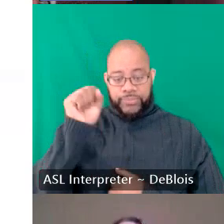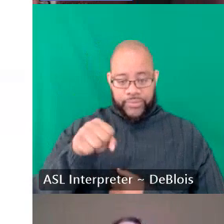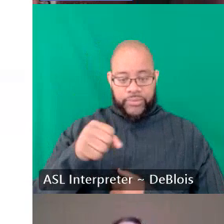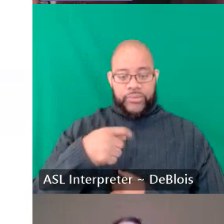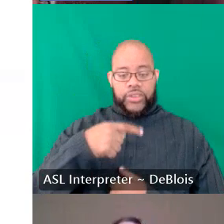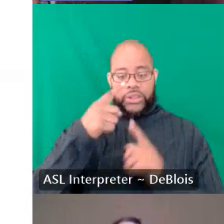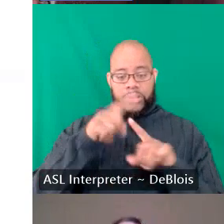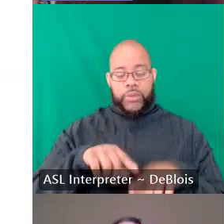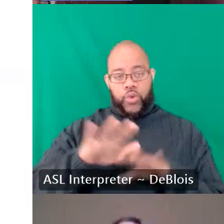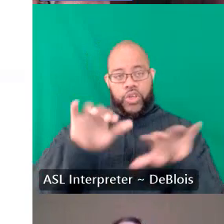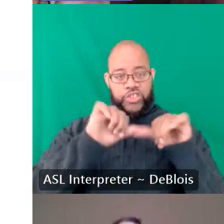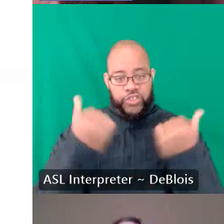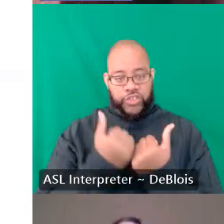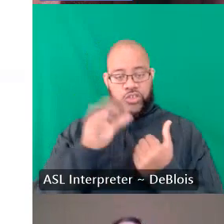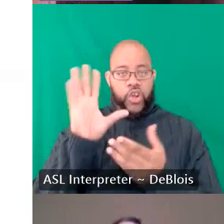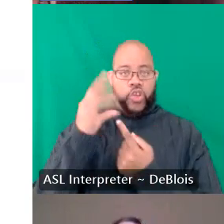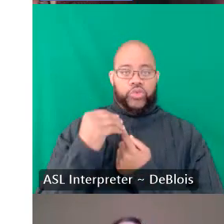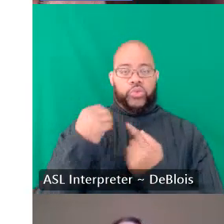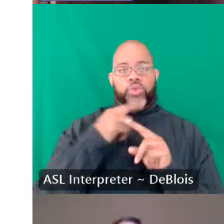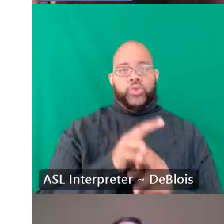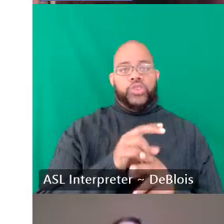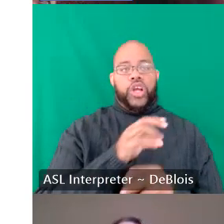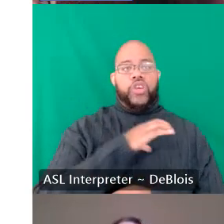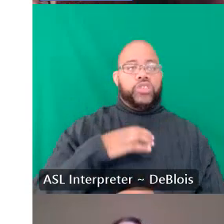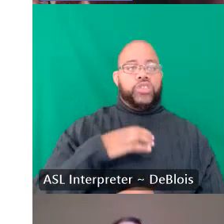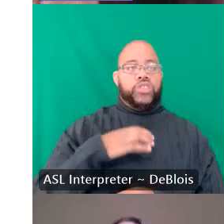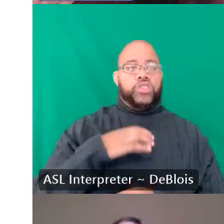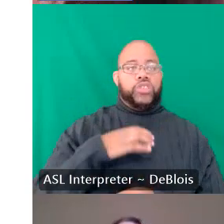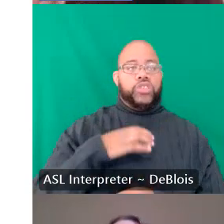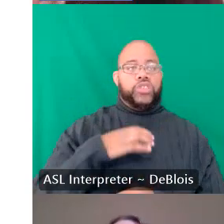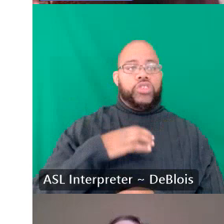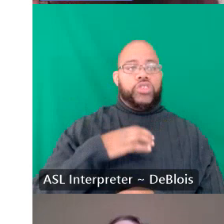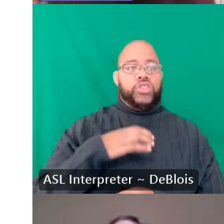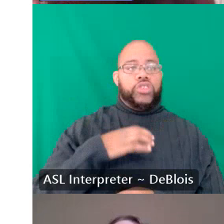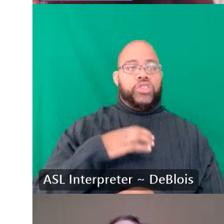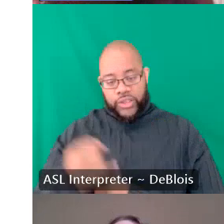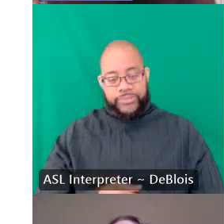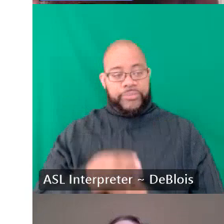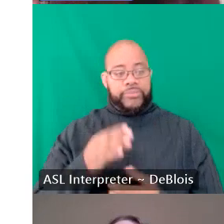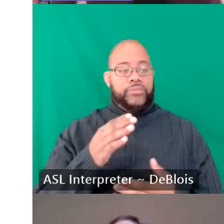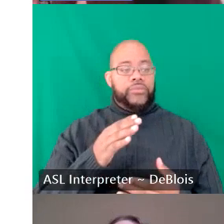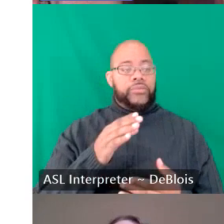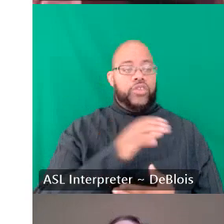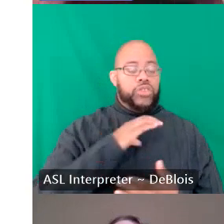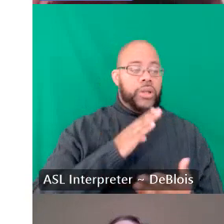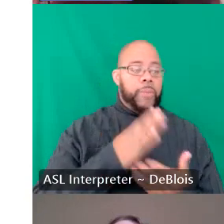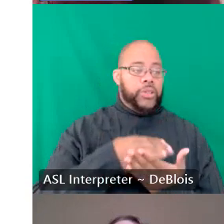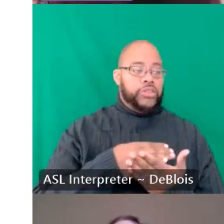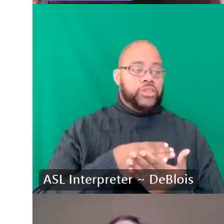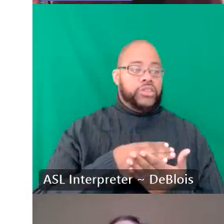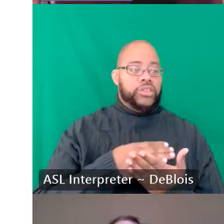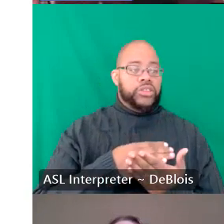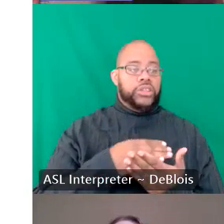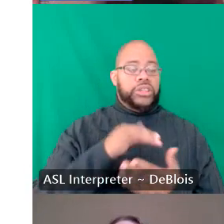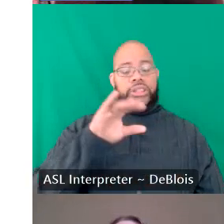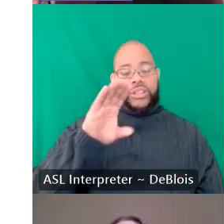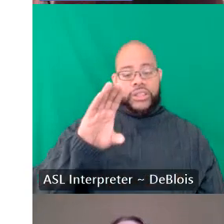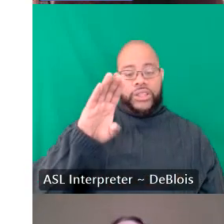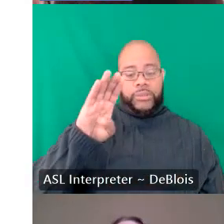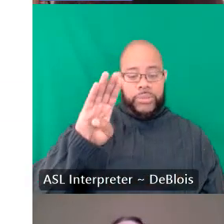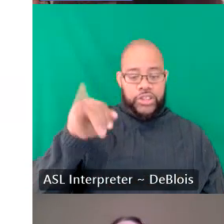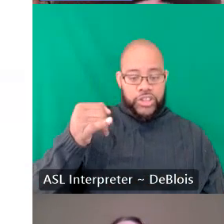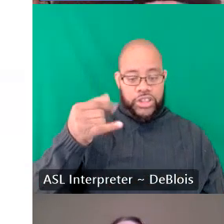depending upon your agency and your culture, we use congressional justification, CJ, congressional budget justification book, CBJB,